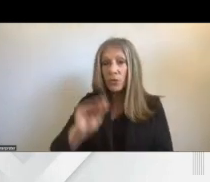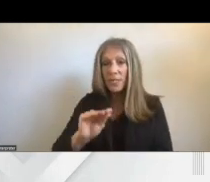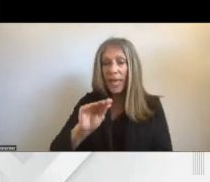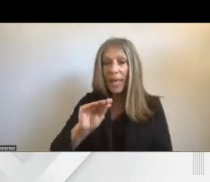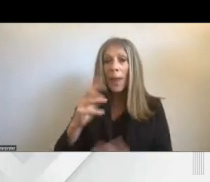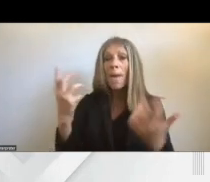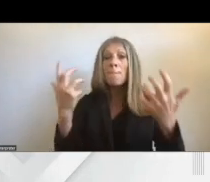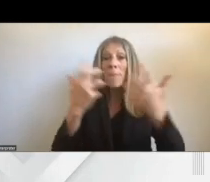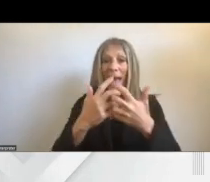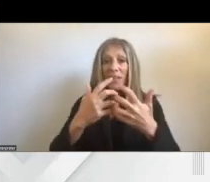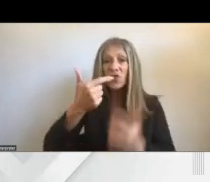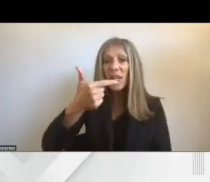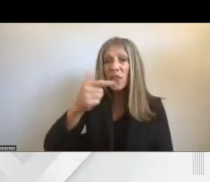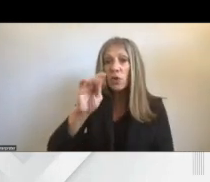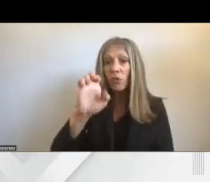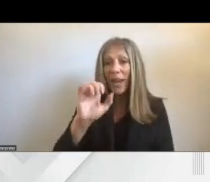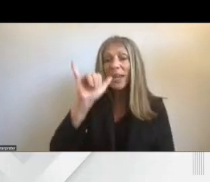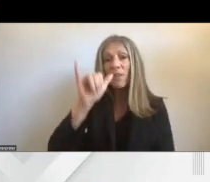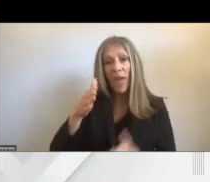matching the grade of that existing roadway.